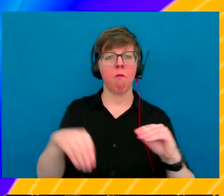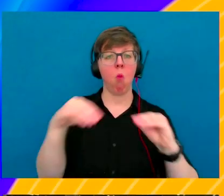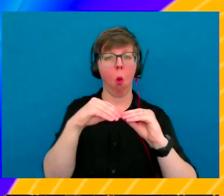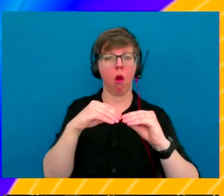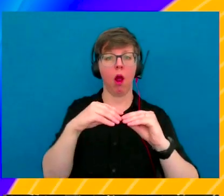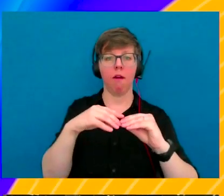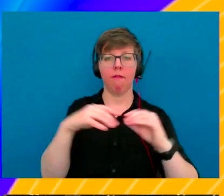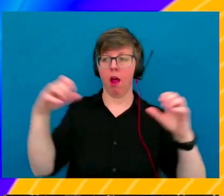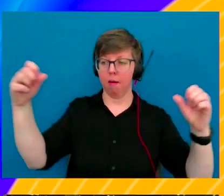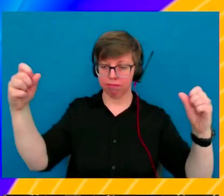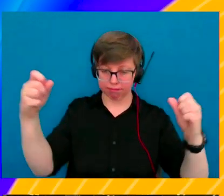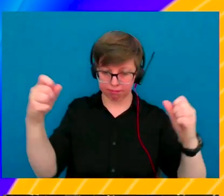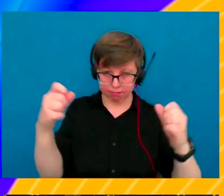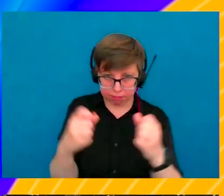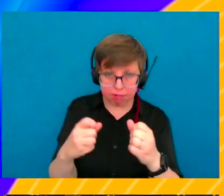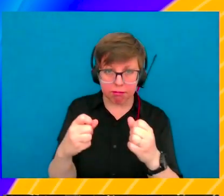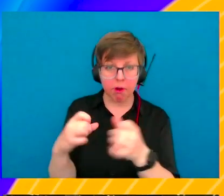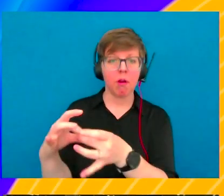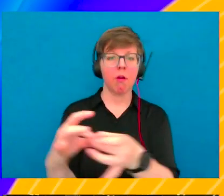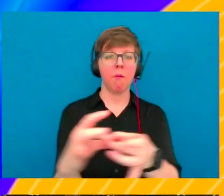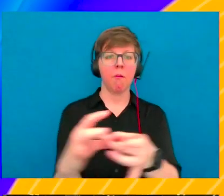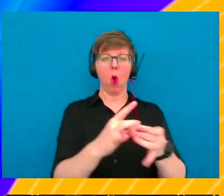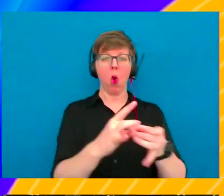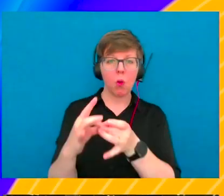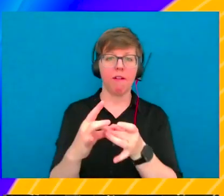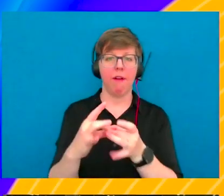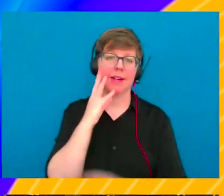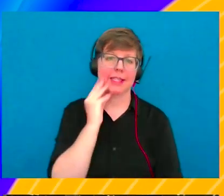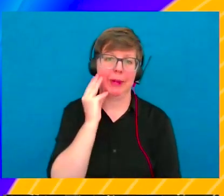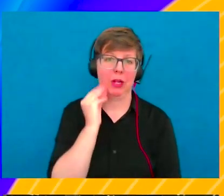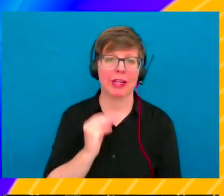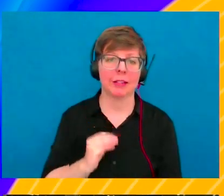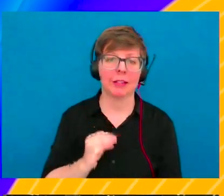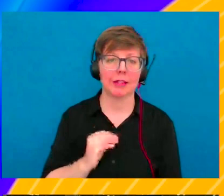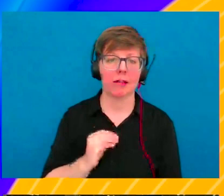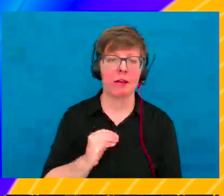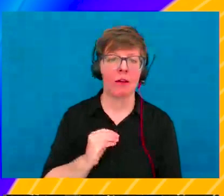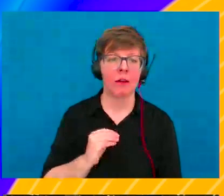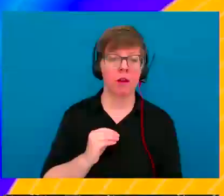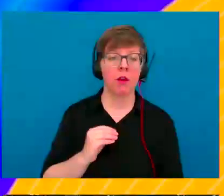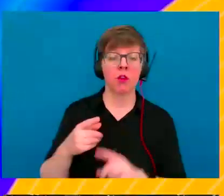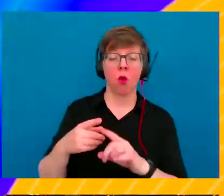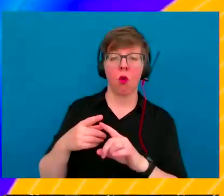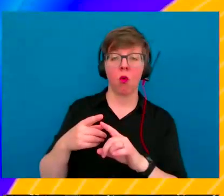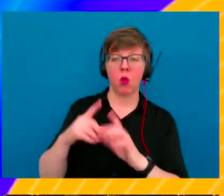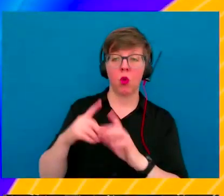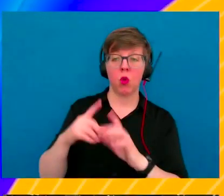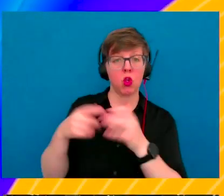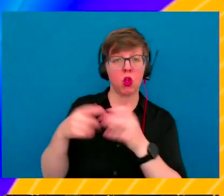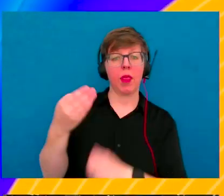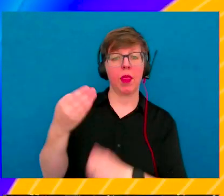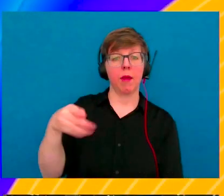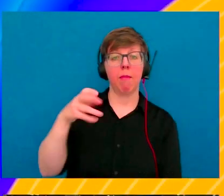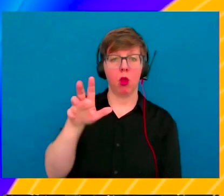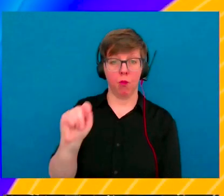into a more unified experience. So as you're going from code, as you're starting with this blueprint, you've got the